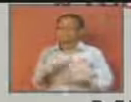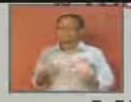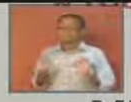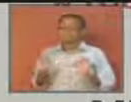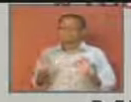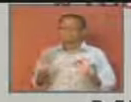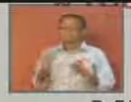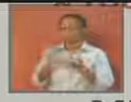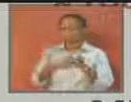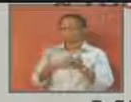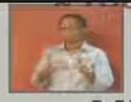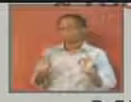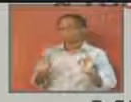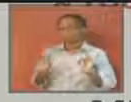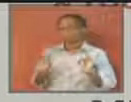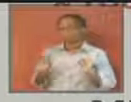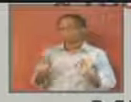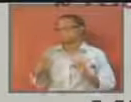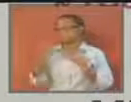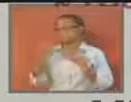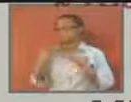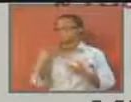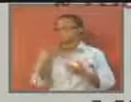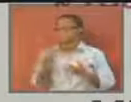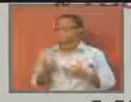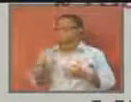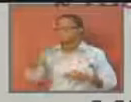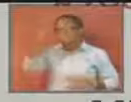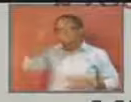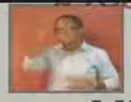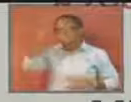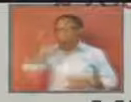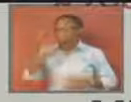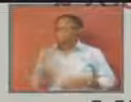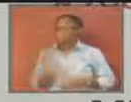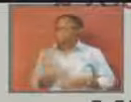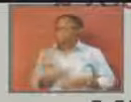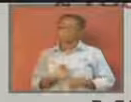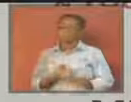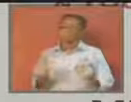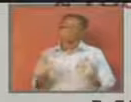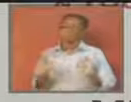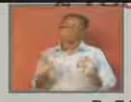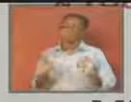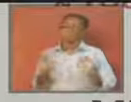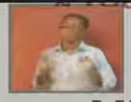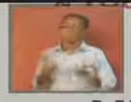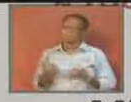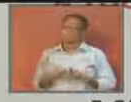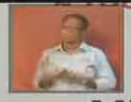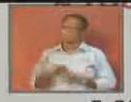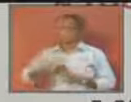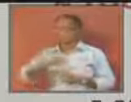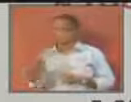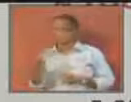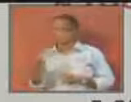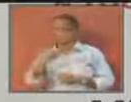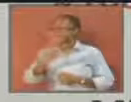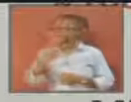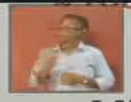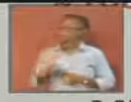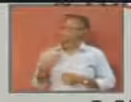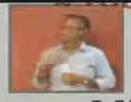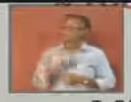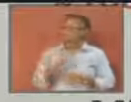be untoward effects at this time. With regards to your rolling average question, we do use the data that is provided daily